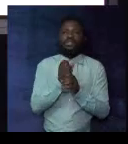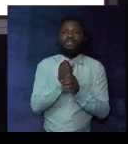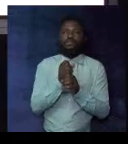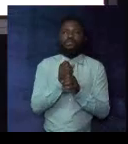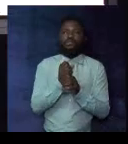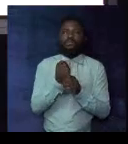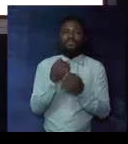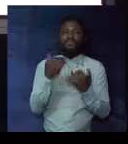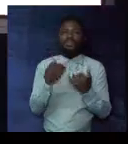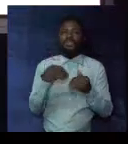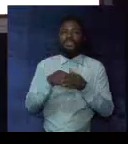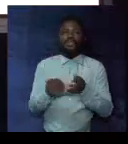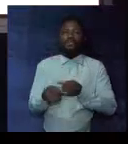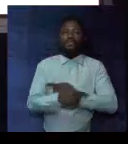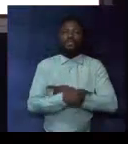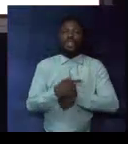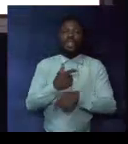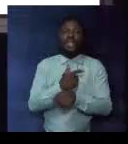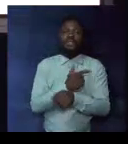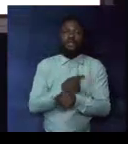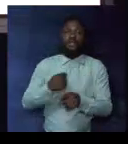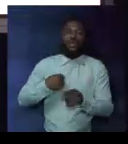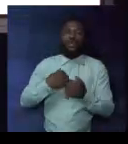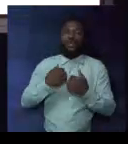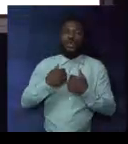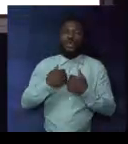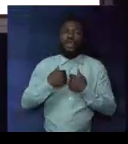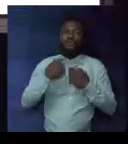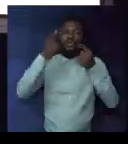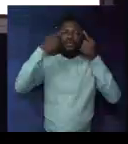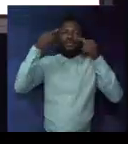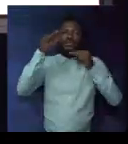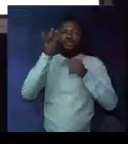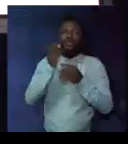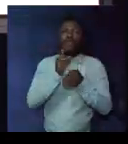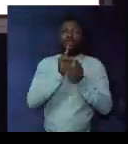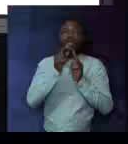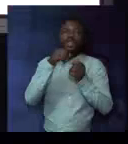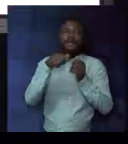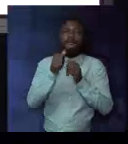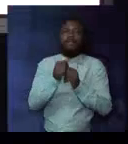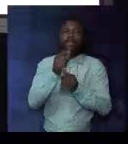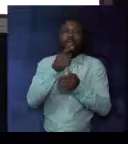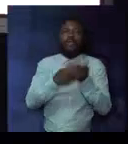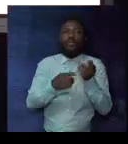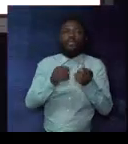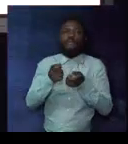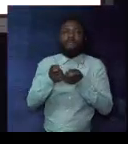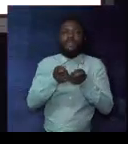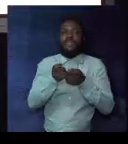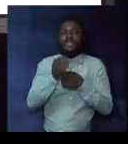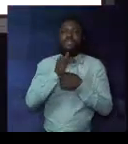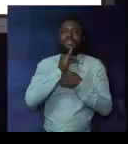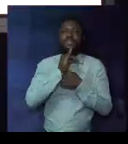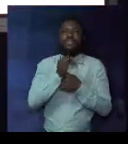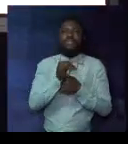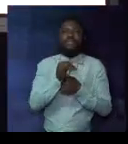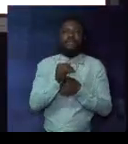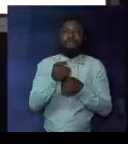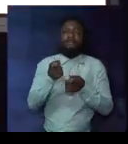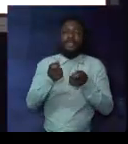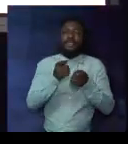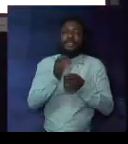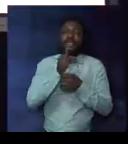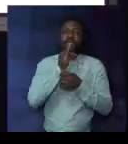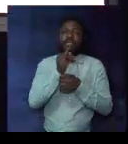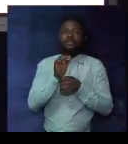and attractive. In today's lesson, we have successfully talked about what maintenance